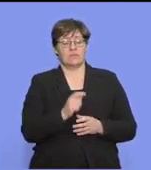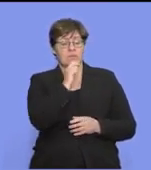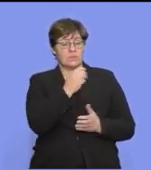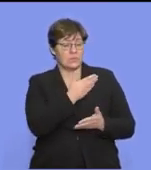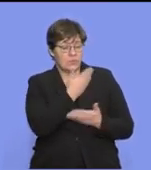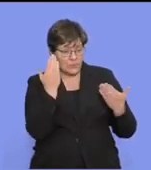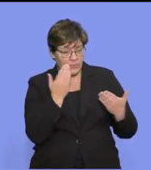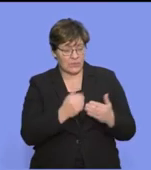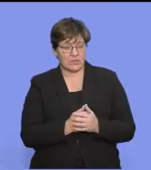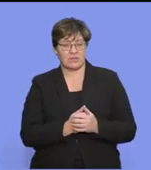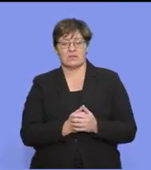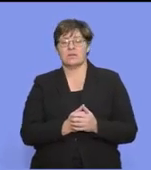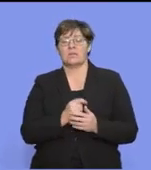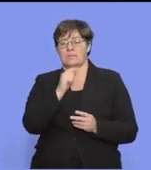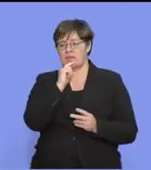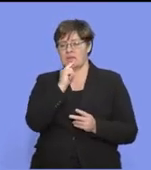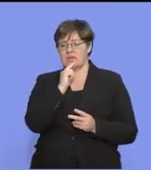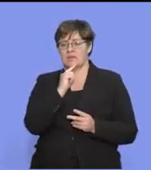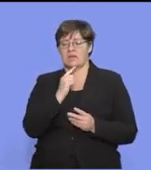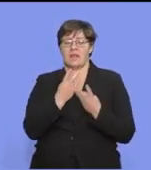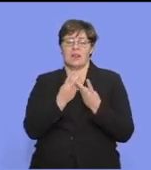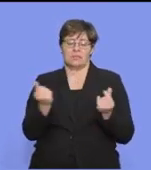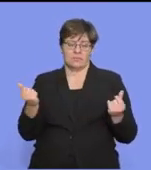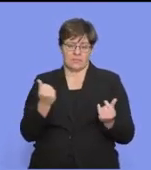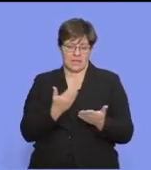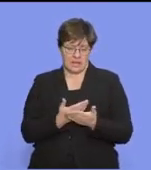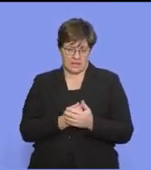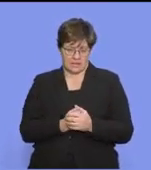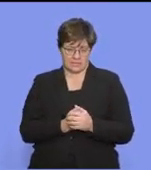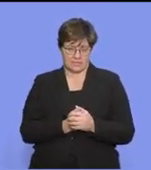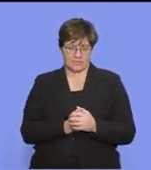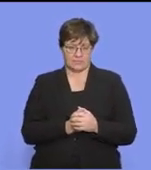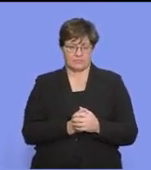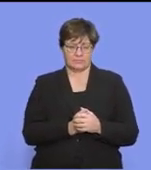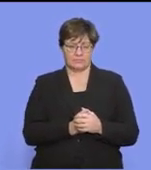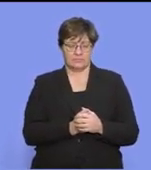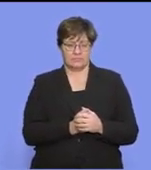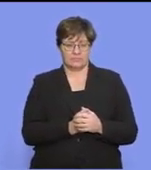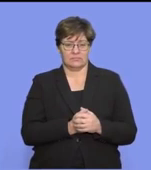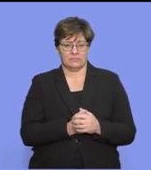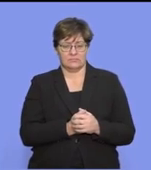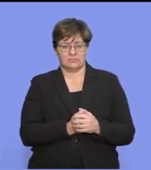and if it's not used, then it can disappear. It gets smaller,